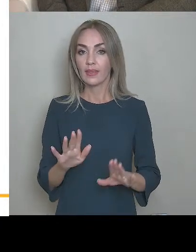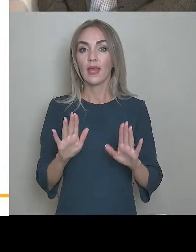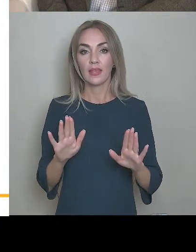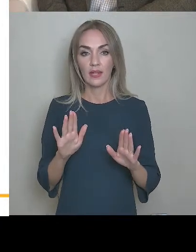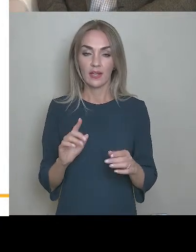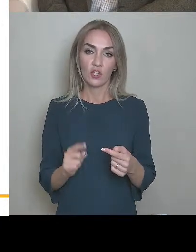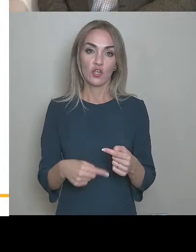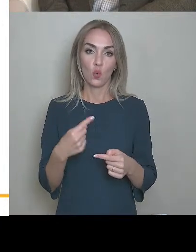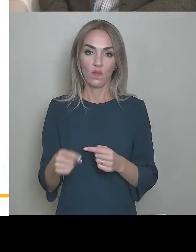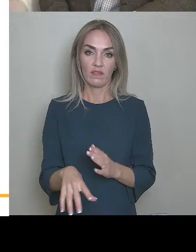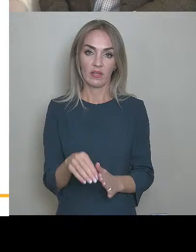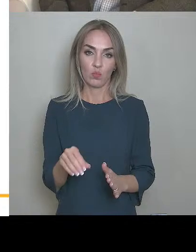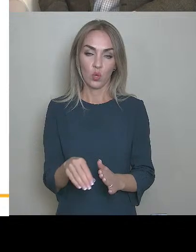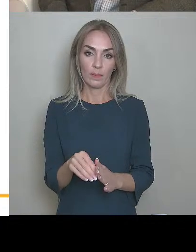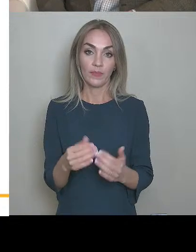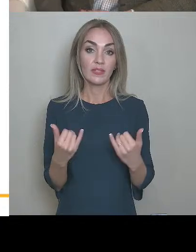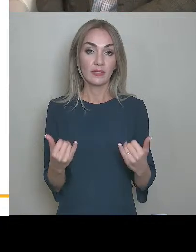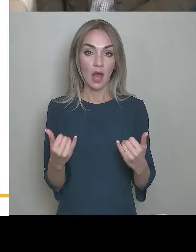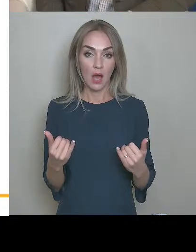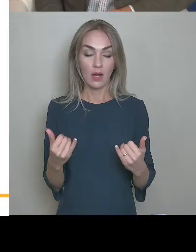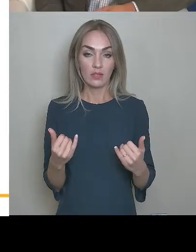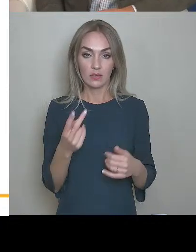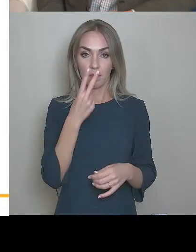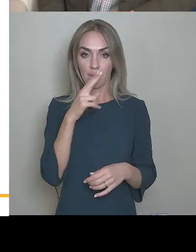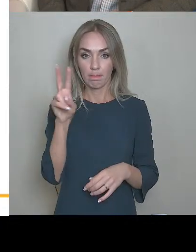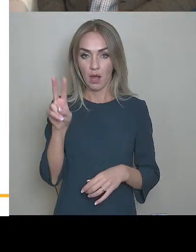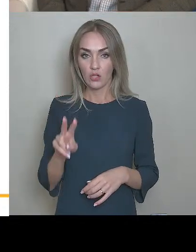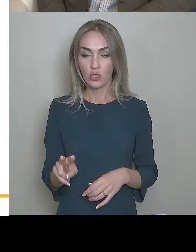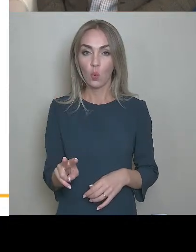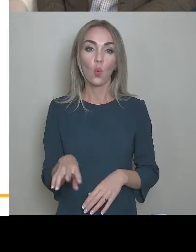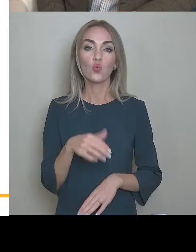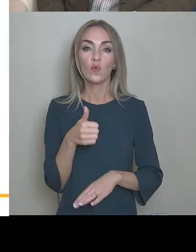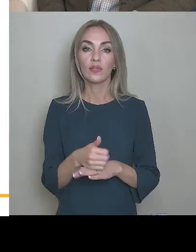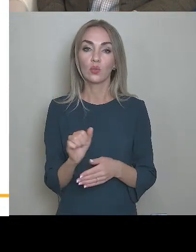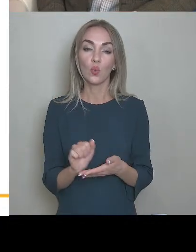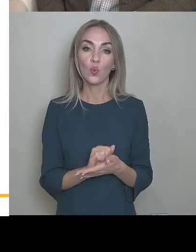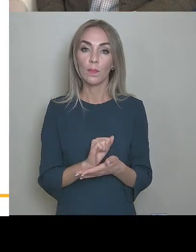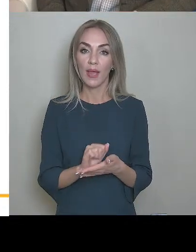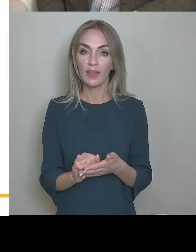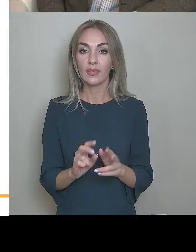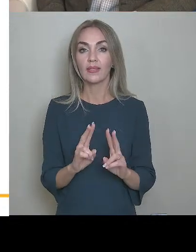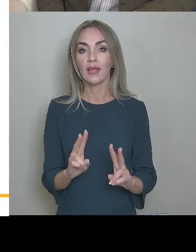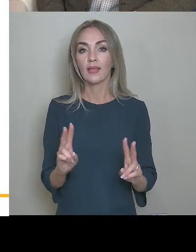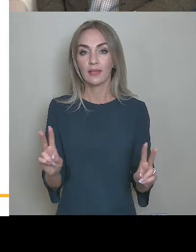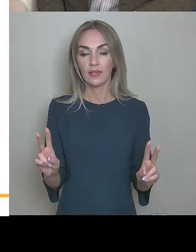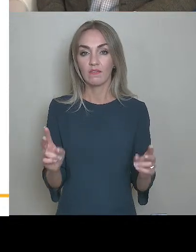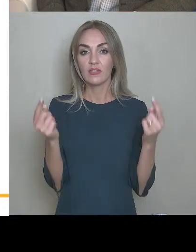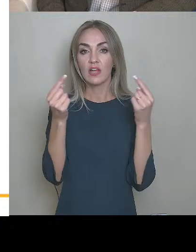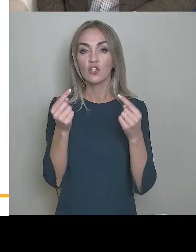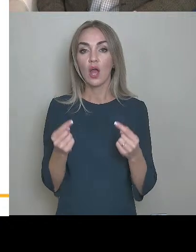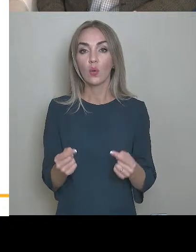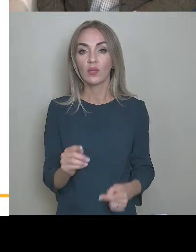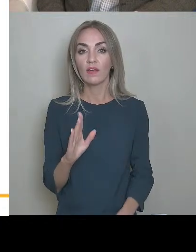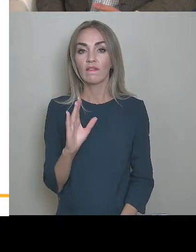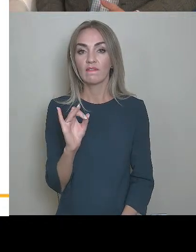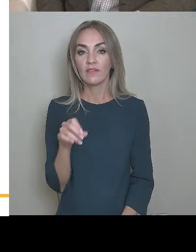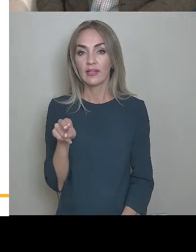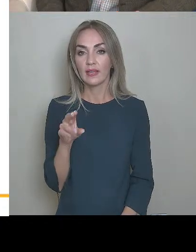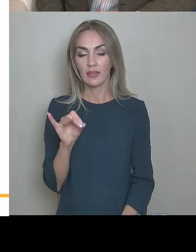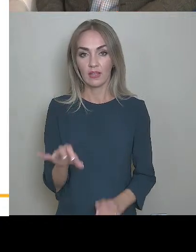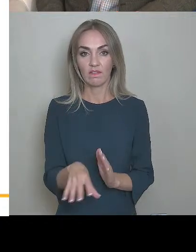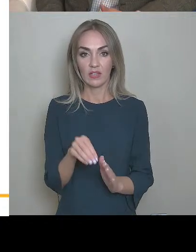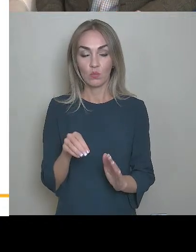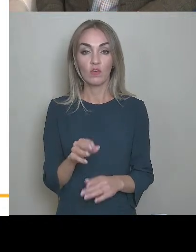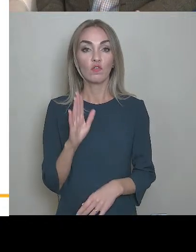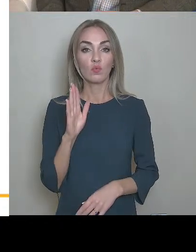created the situation that not only the regular elections are taking place at present in Ukraine, and here you can see at this slide the main